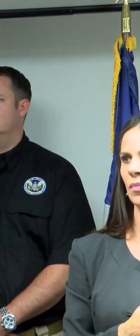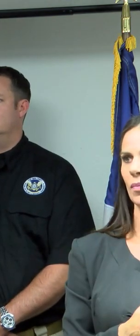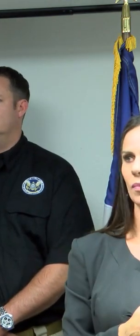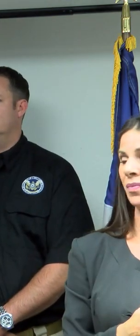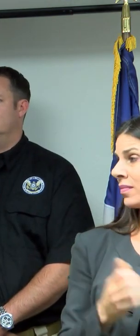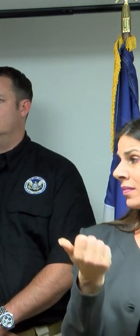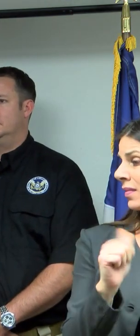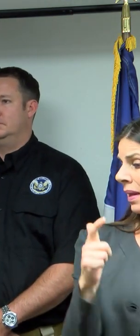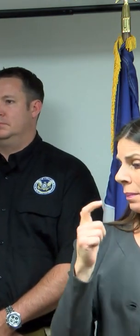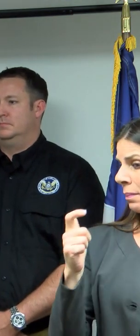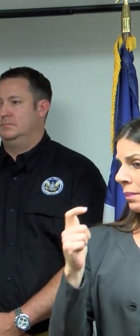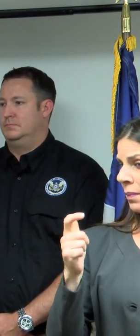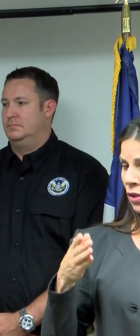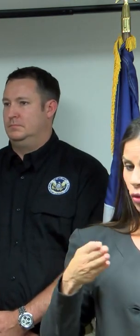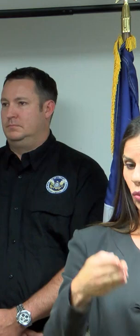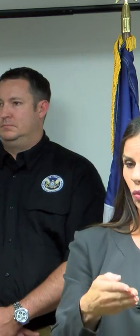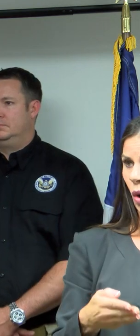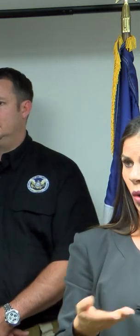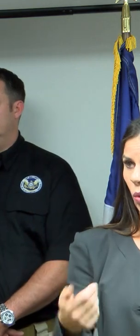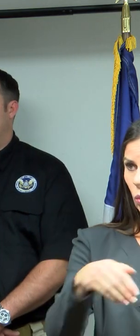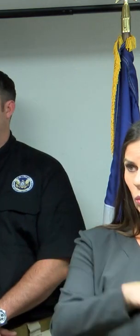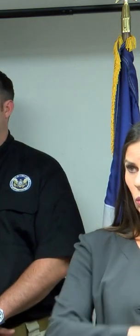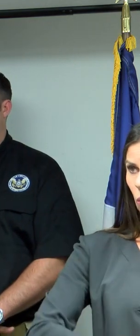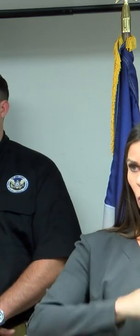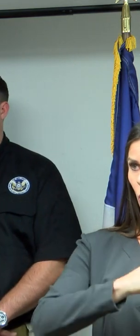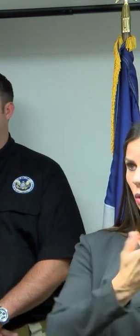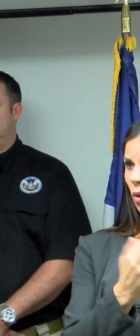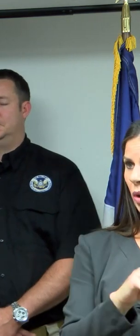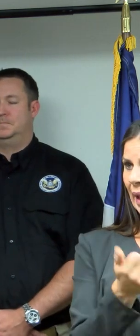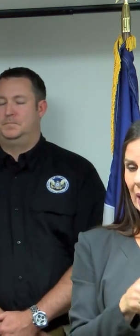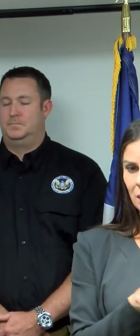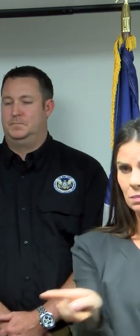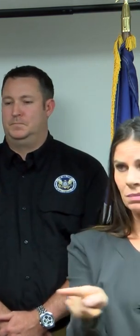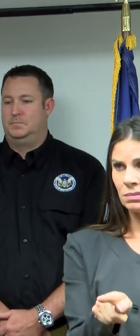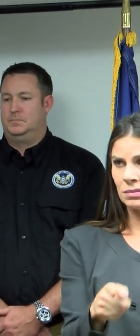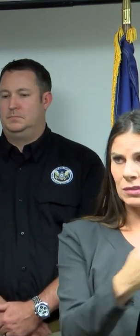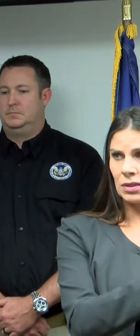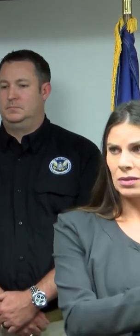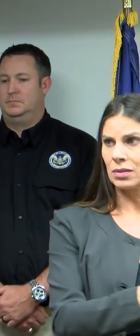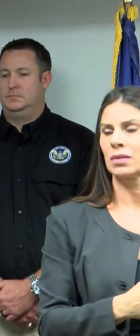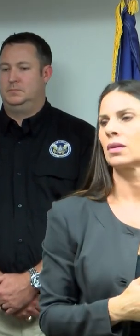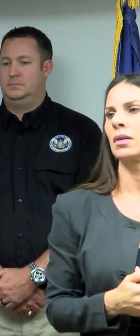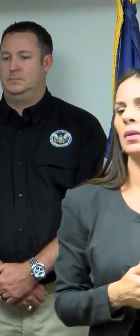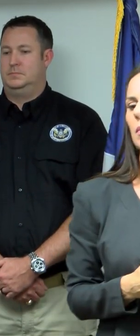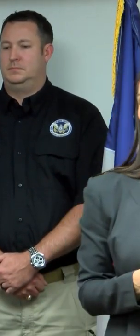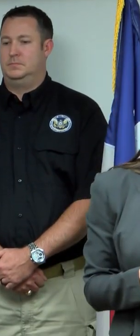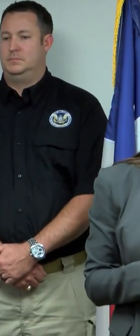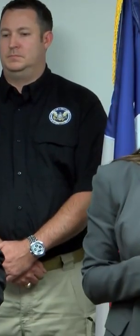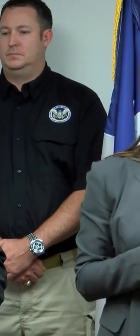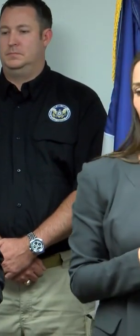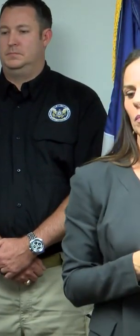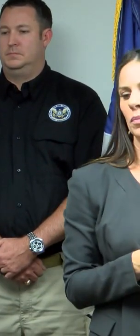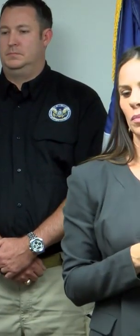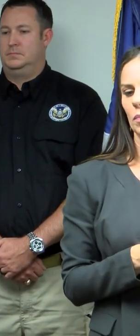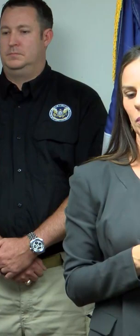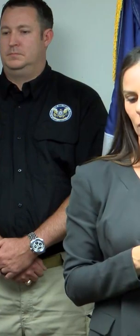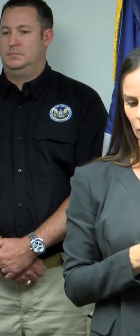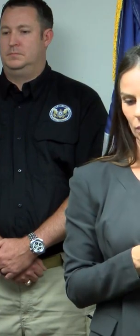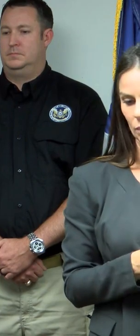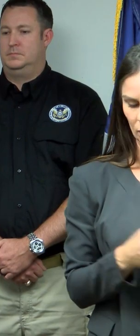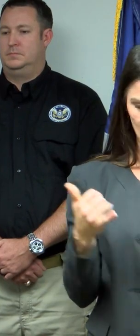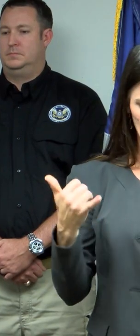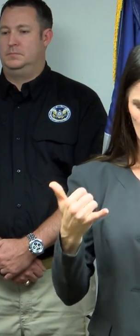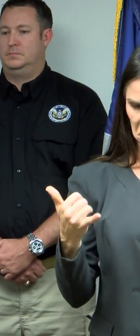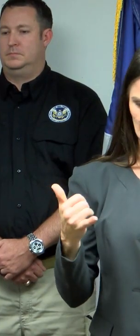major road closures anywhere, or you're anticipating any major arteries being closed down? So at the moment, our observation